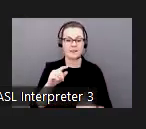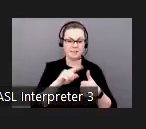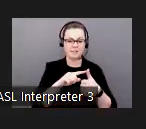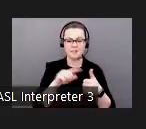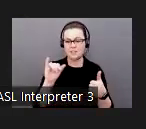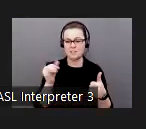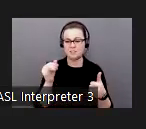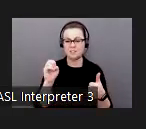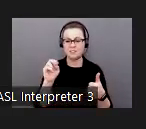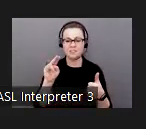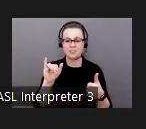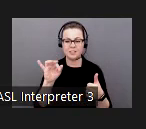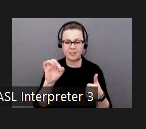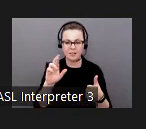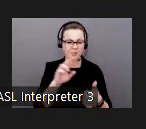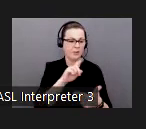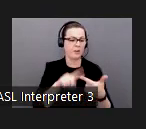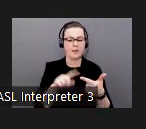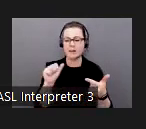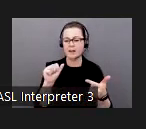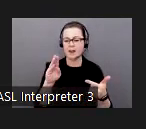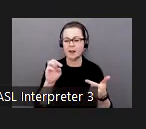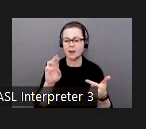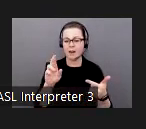Jennifer's talks this morning. So I'm hoping that this